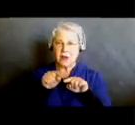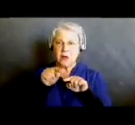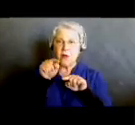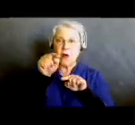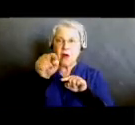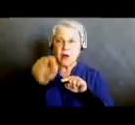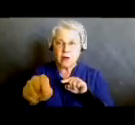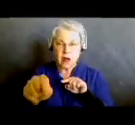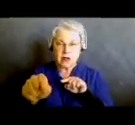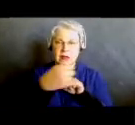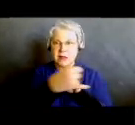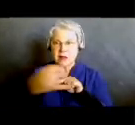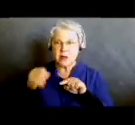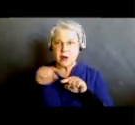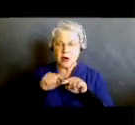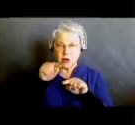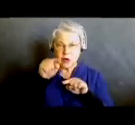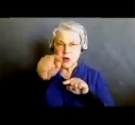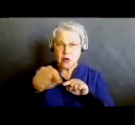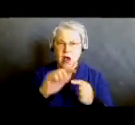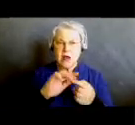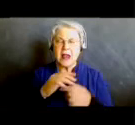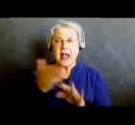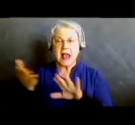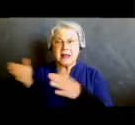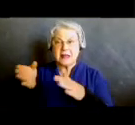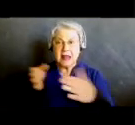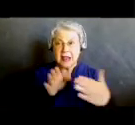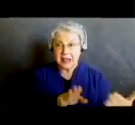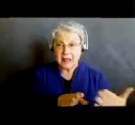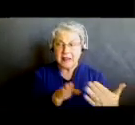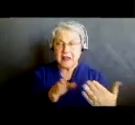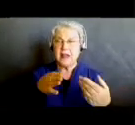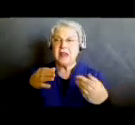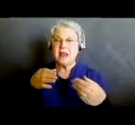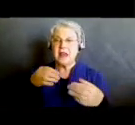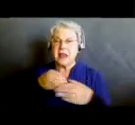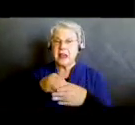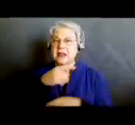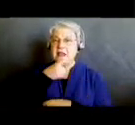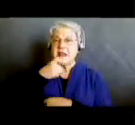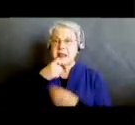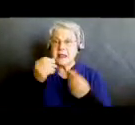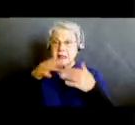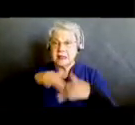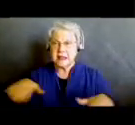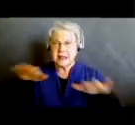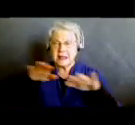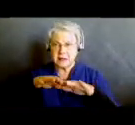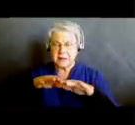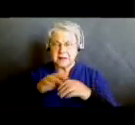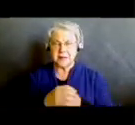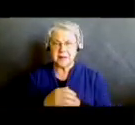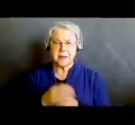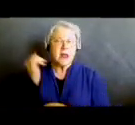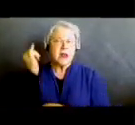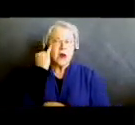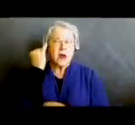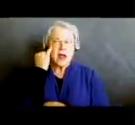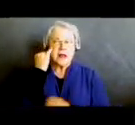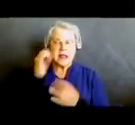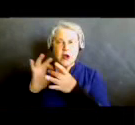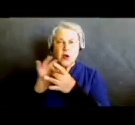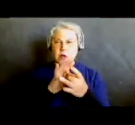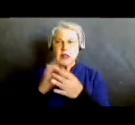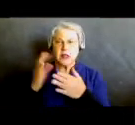the desert. So what is the relationship between the boat people whom Reagan warned about